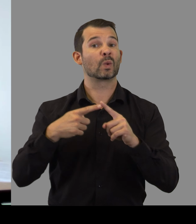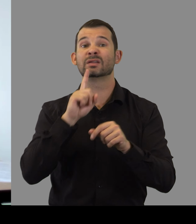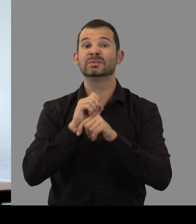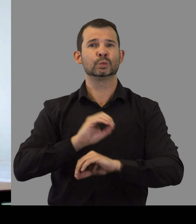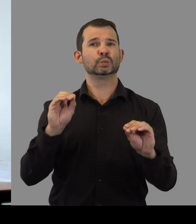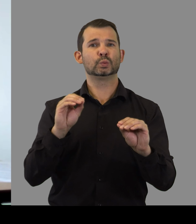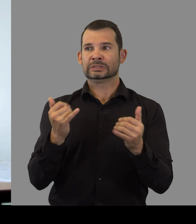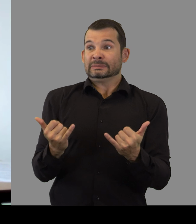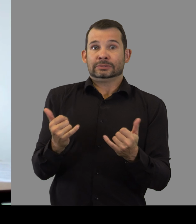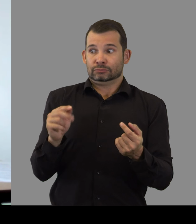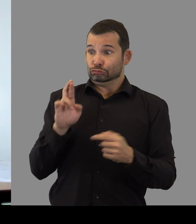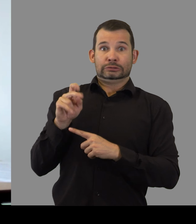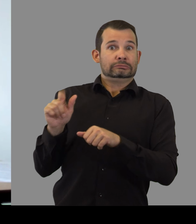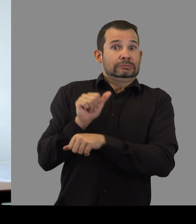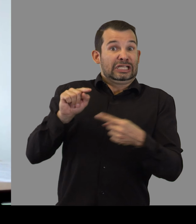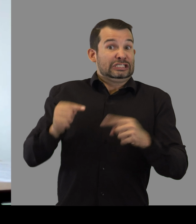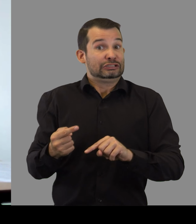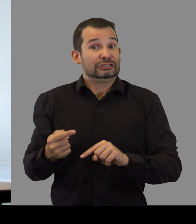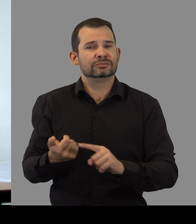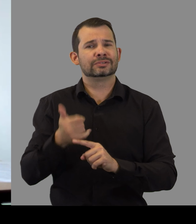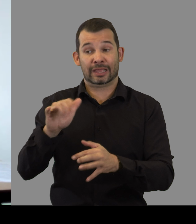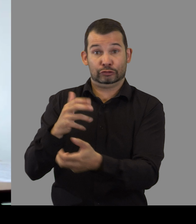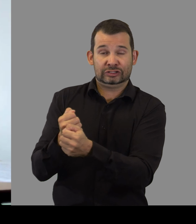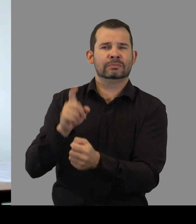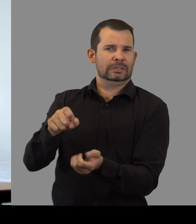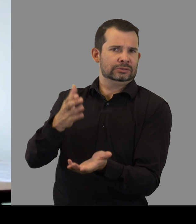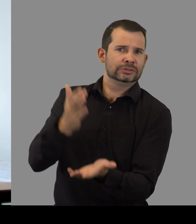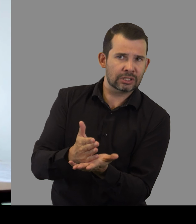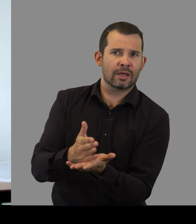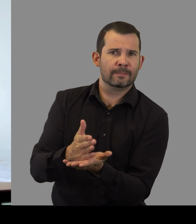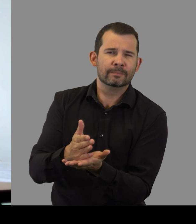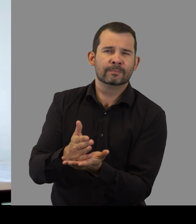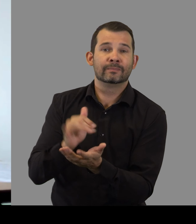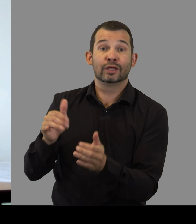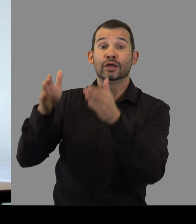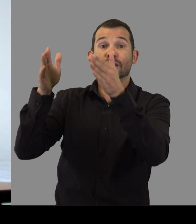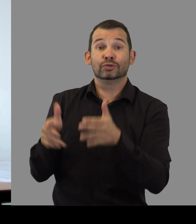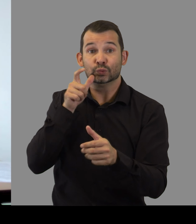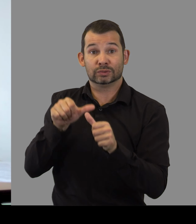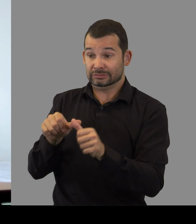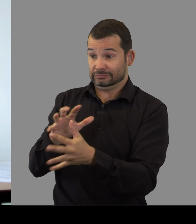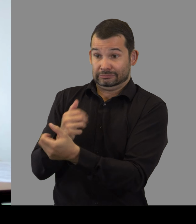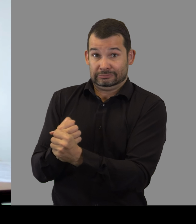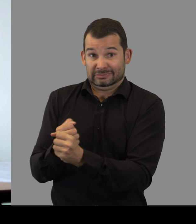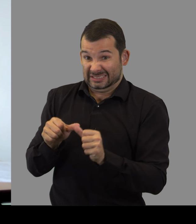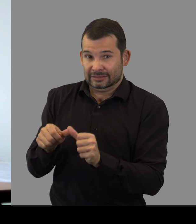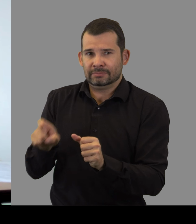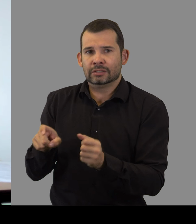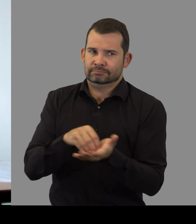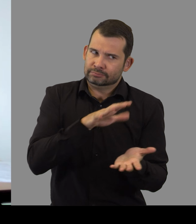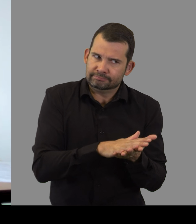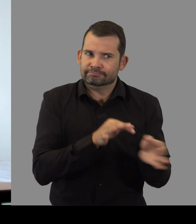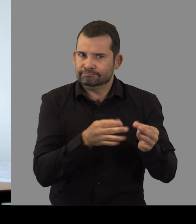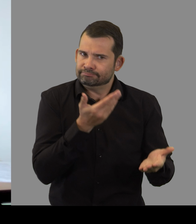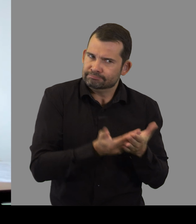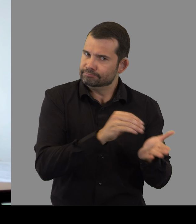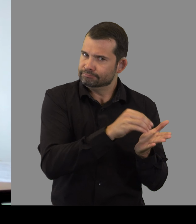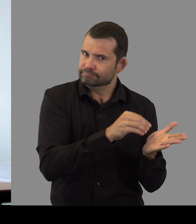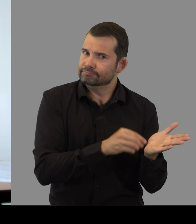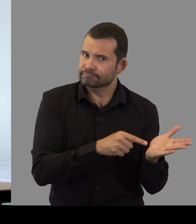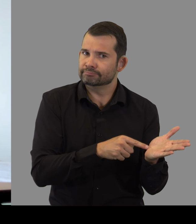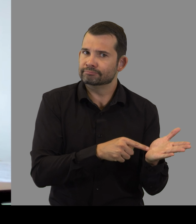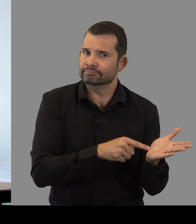no longer an imminent risk of injury, the restraint must stop. And persons who apply the